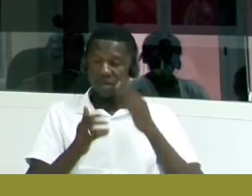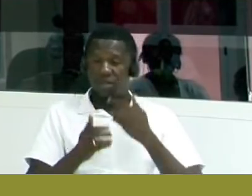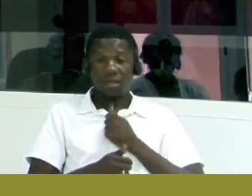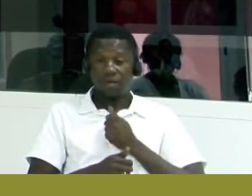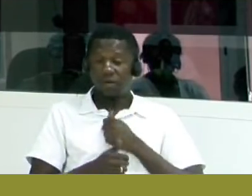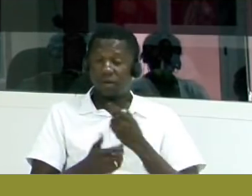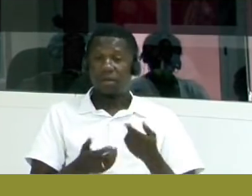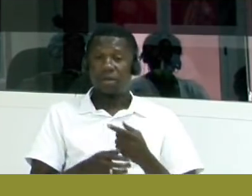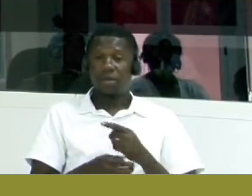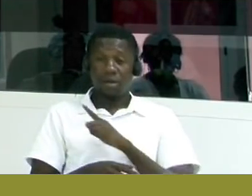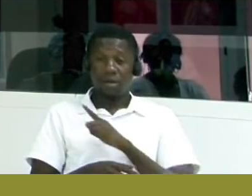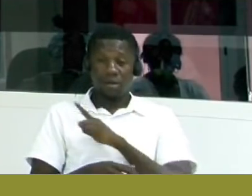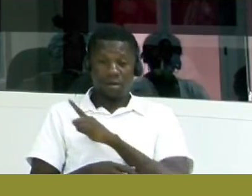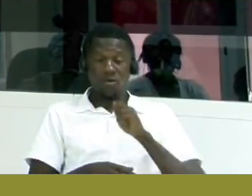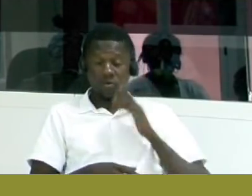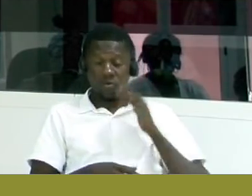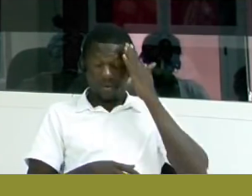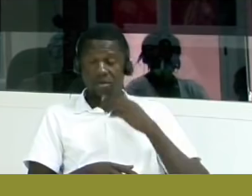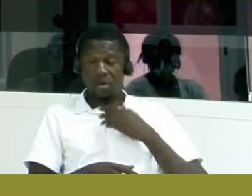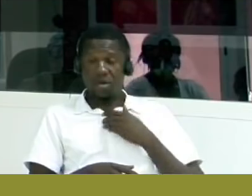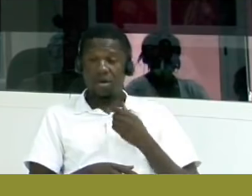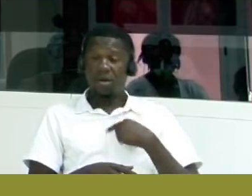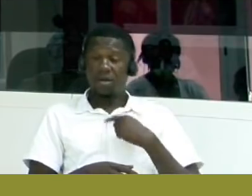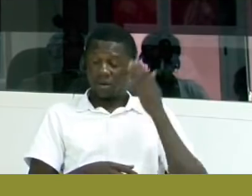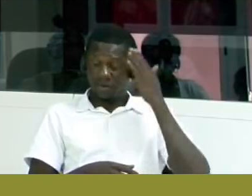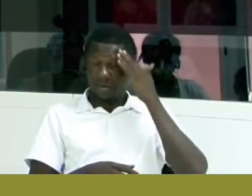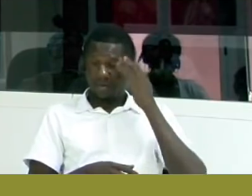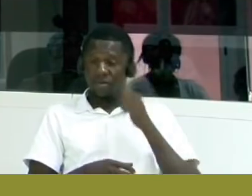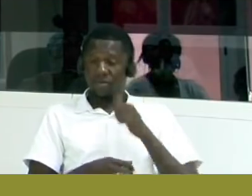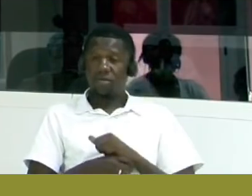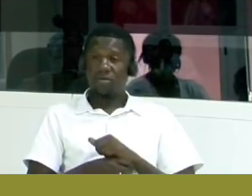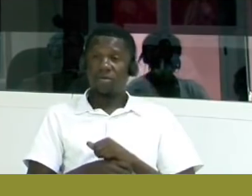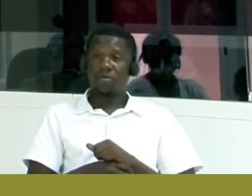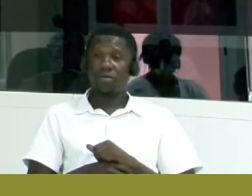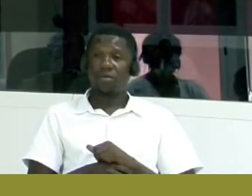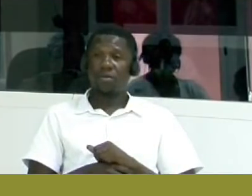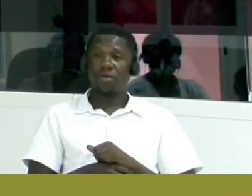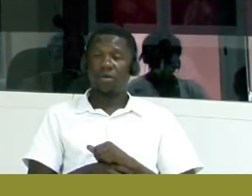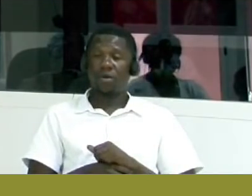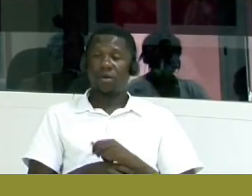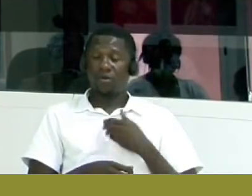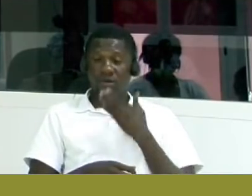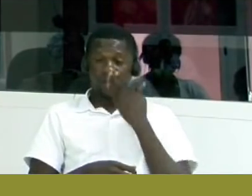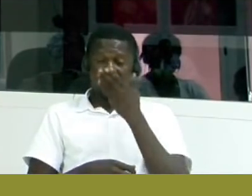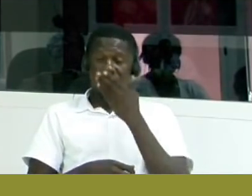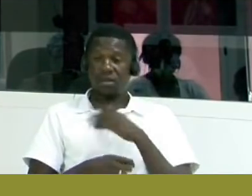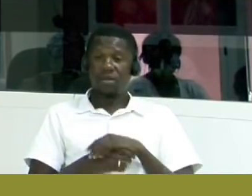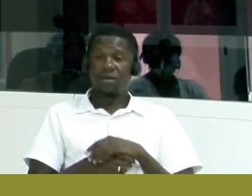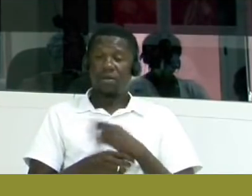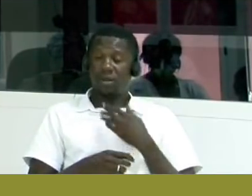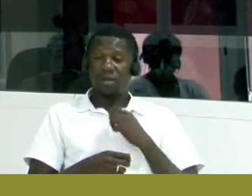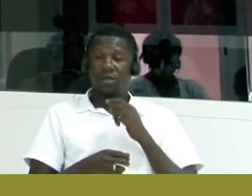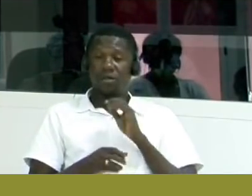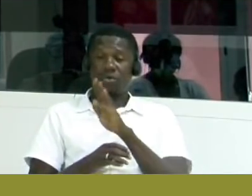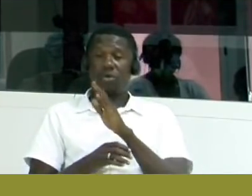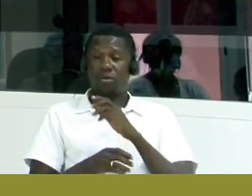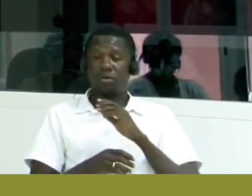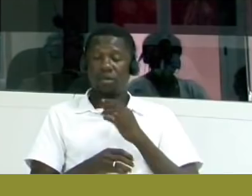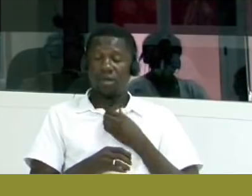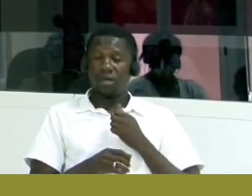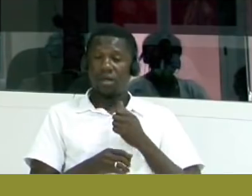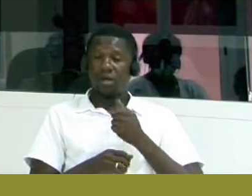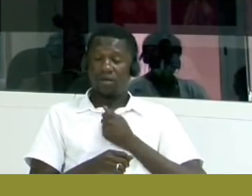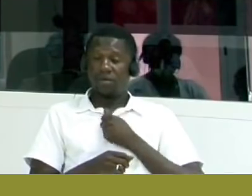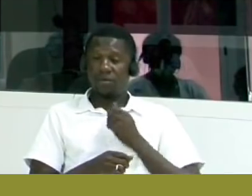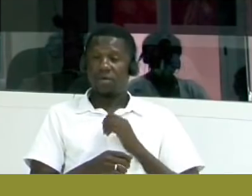Those who know me in this my bomb disposal thing, they know I was in Ireland. It was there that I stopped being afraid of dead people. I used to jump over